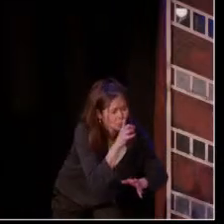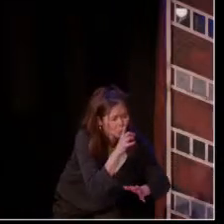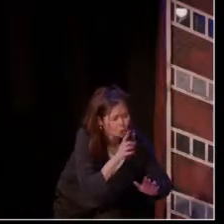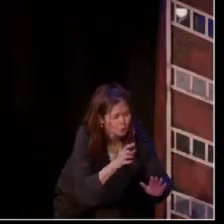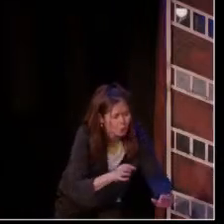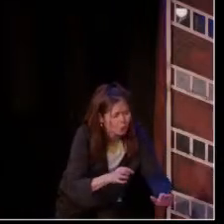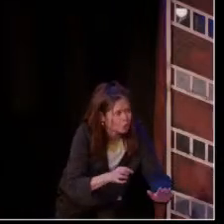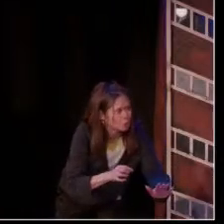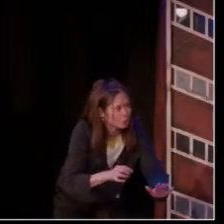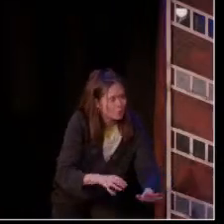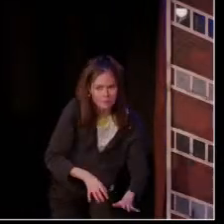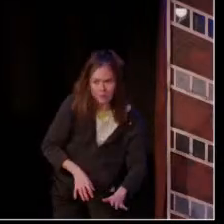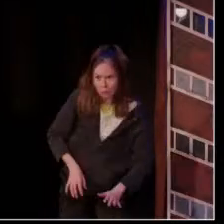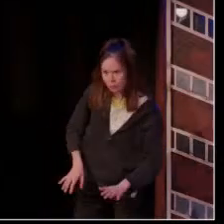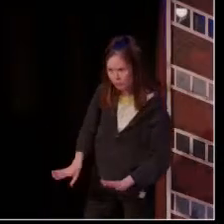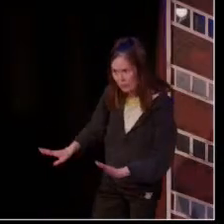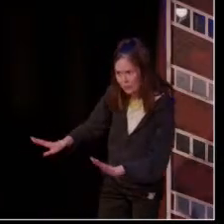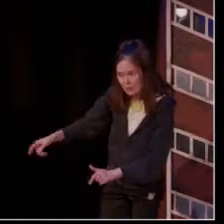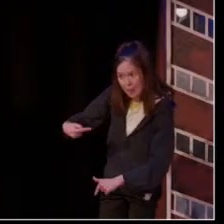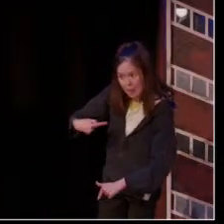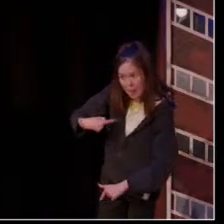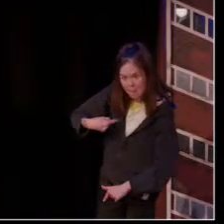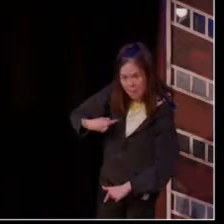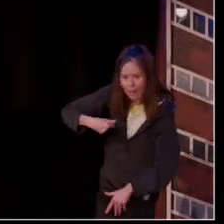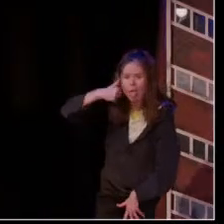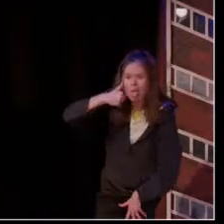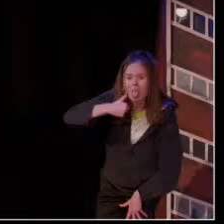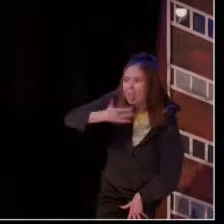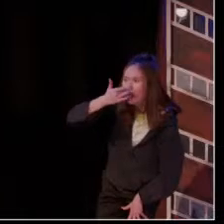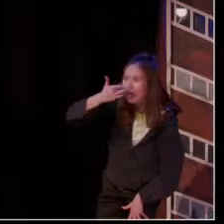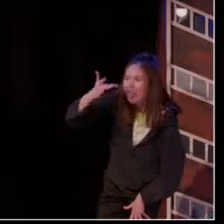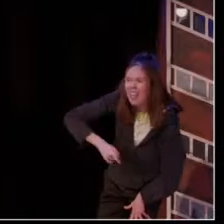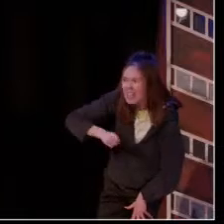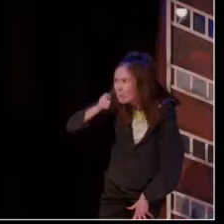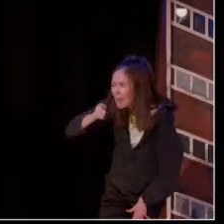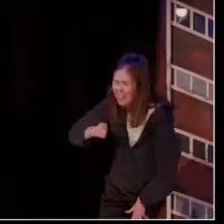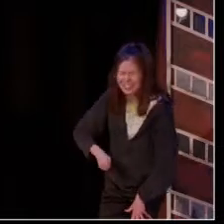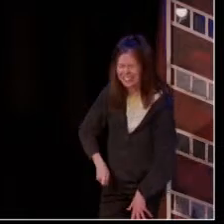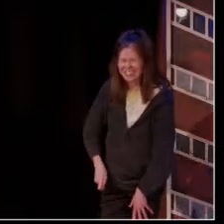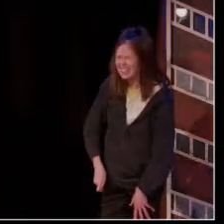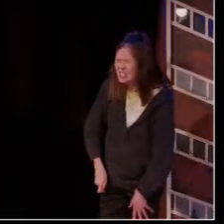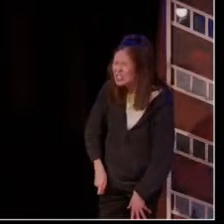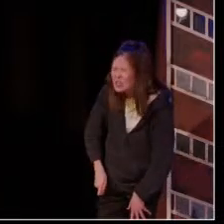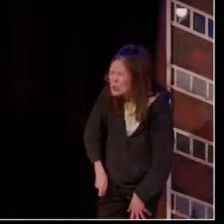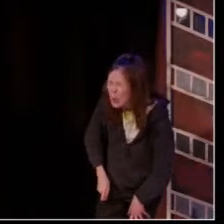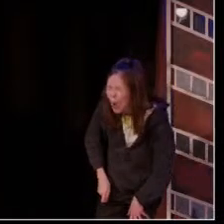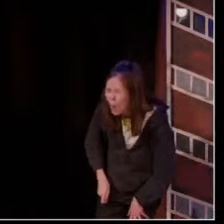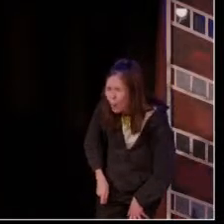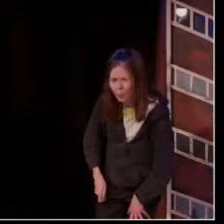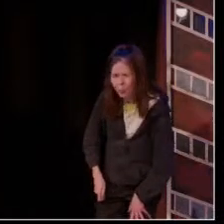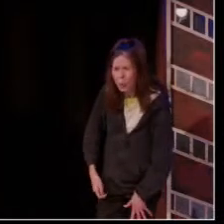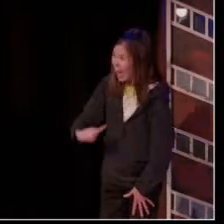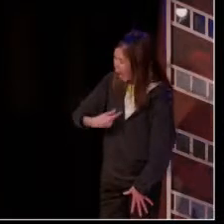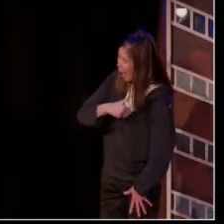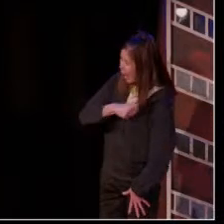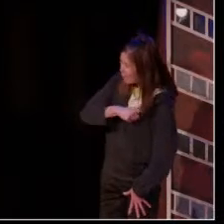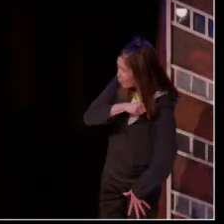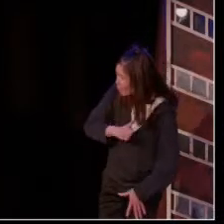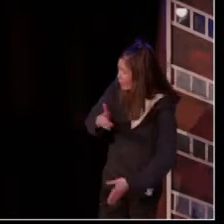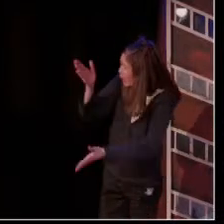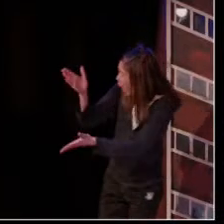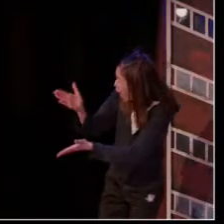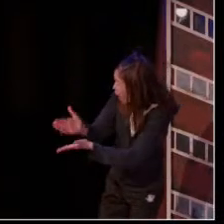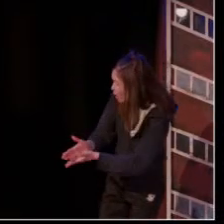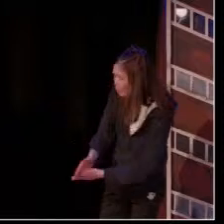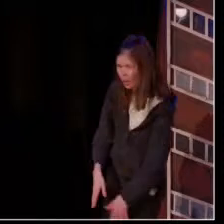I am as ignorant in that as you are in accusing me, and no less honest than you are mad, which is enough, I